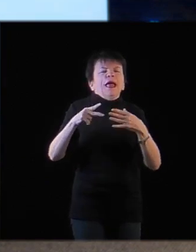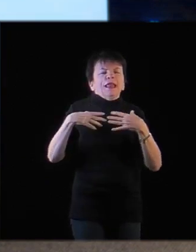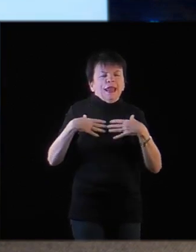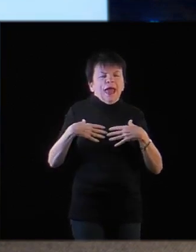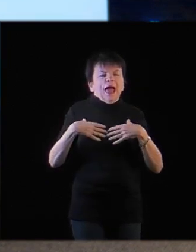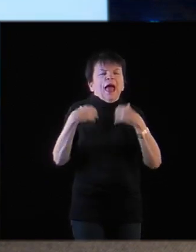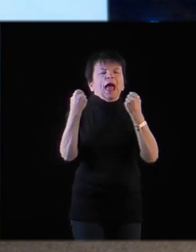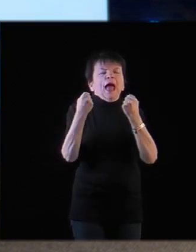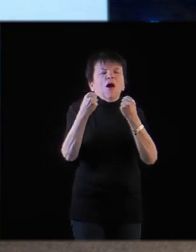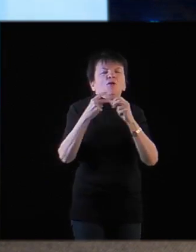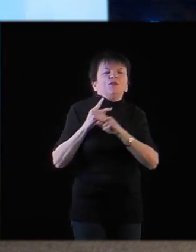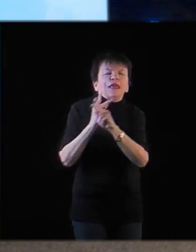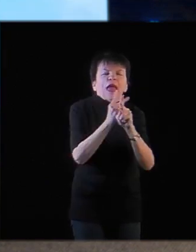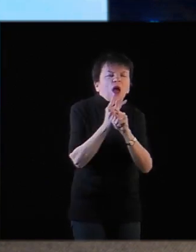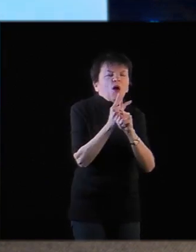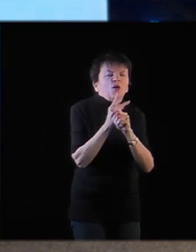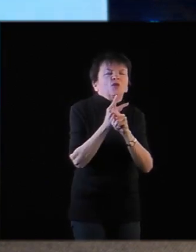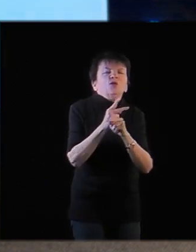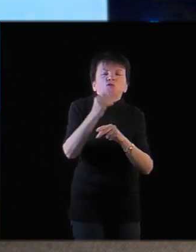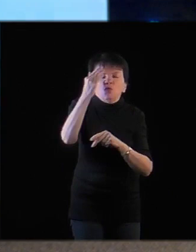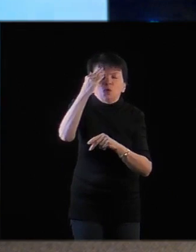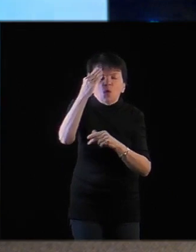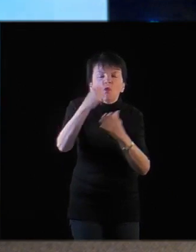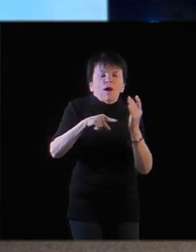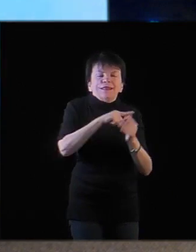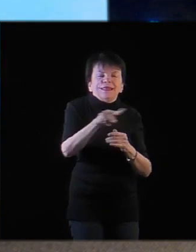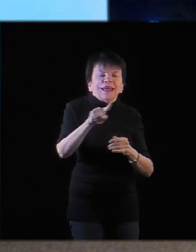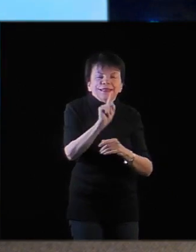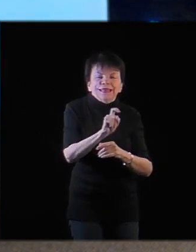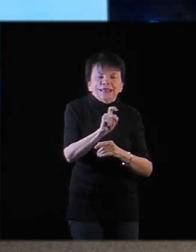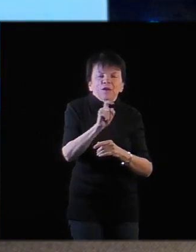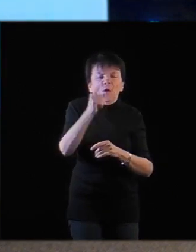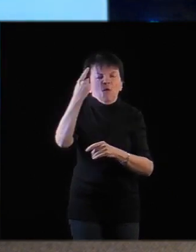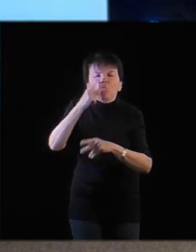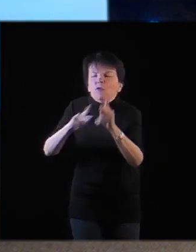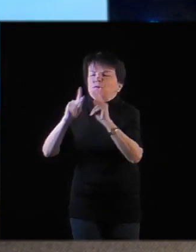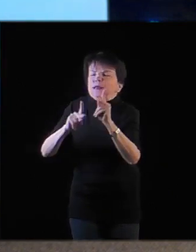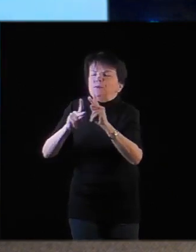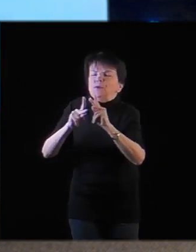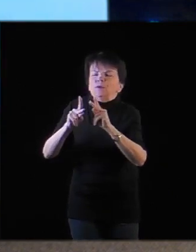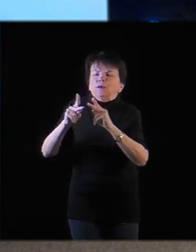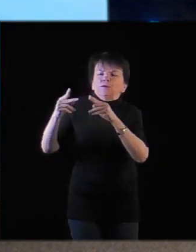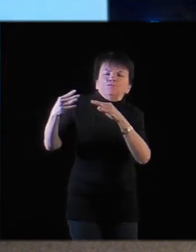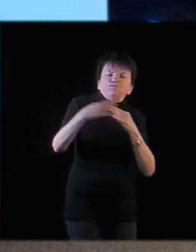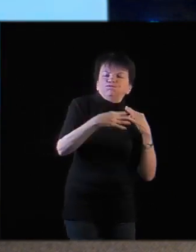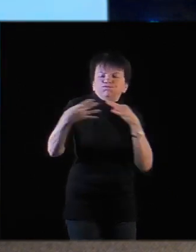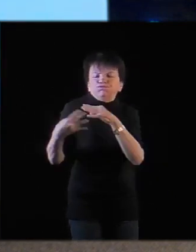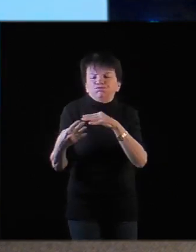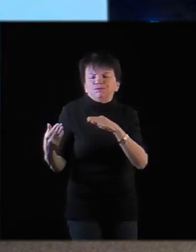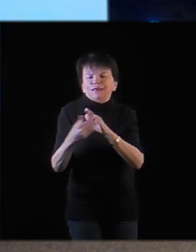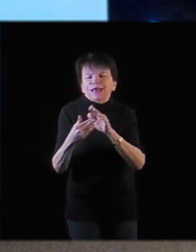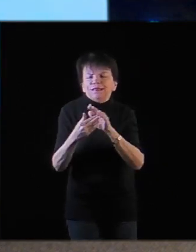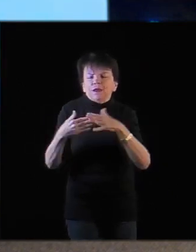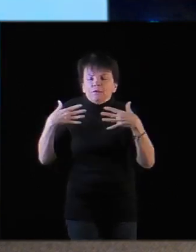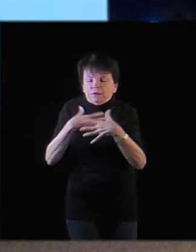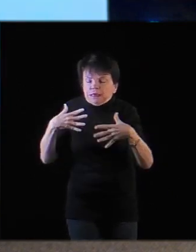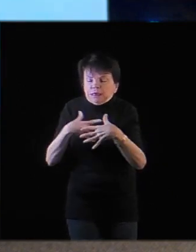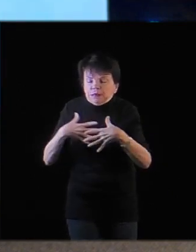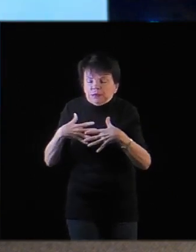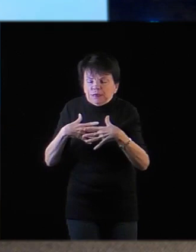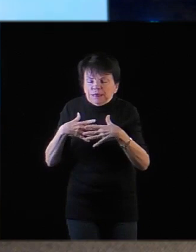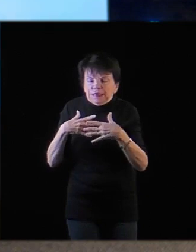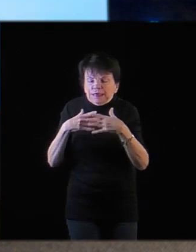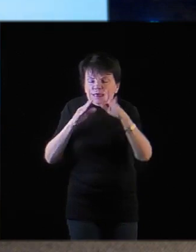we need. For those battling fear and anxiety, God, your comfort and peace is what we need. More than